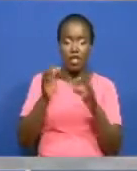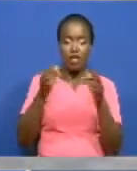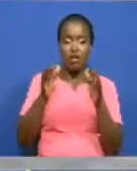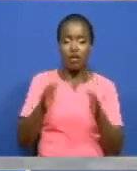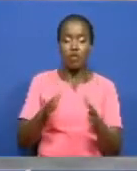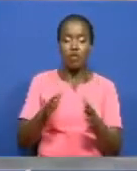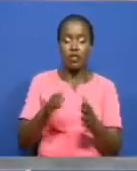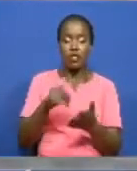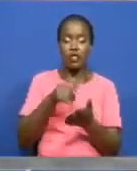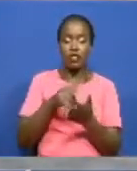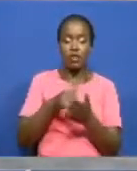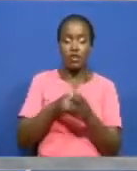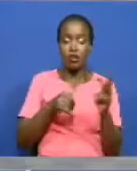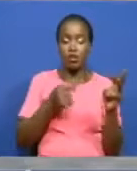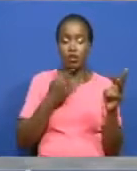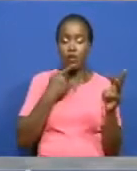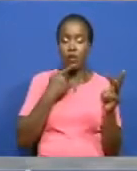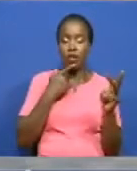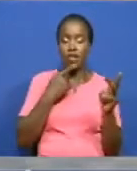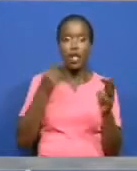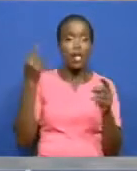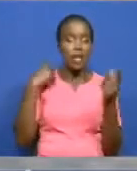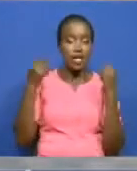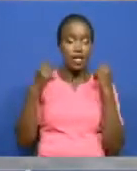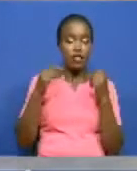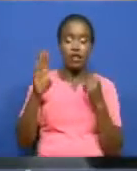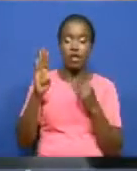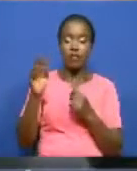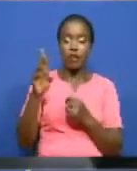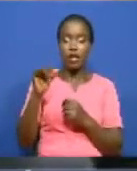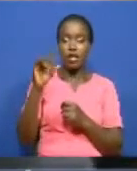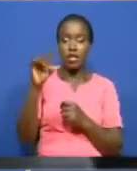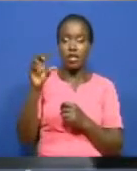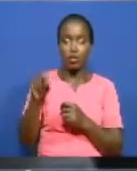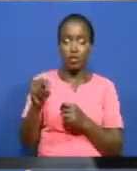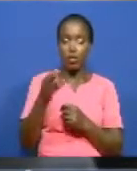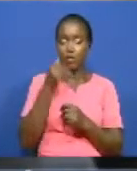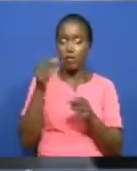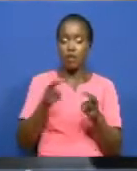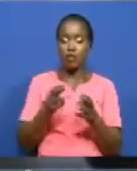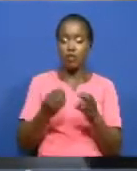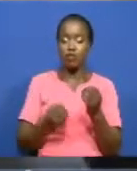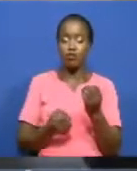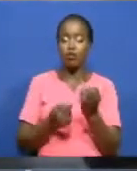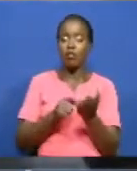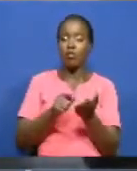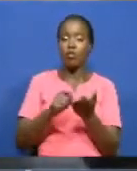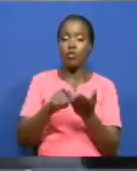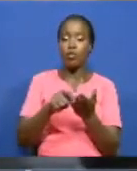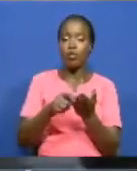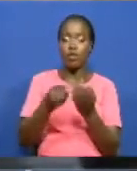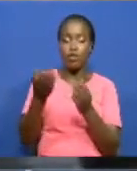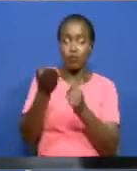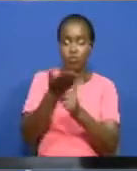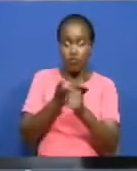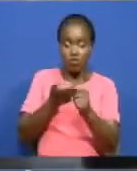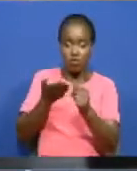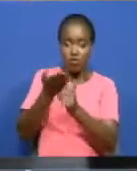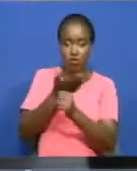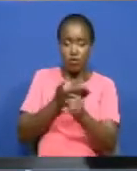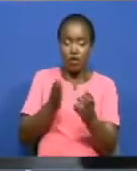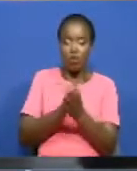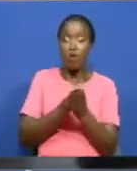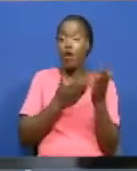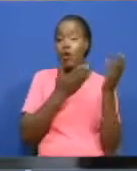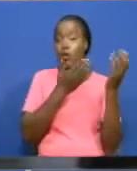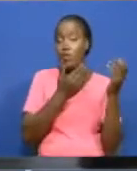West Pokot, Kericho and Baringo, on better ways of producing sorghum. There's a deficit of about 70,000 metric tons. And we expect that